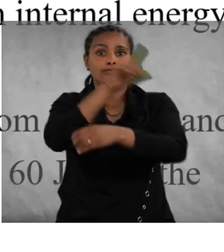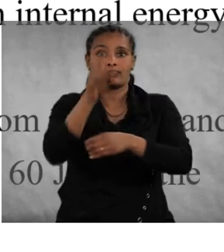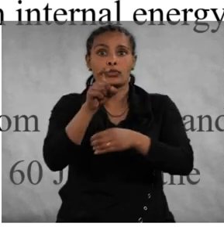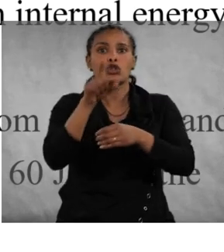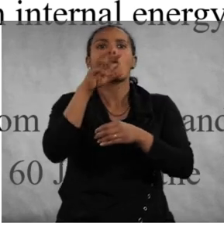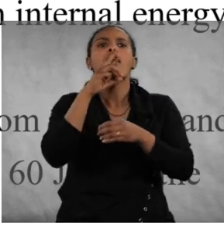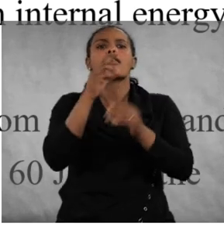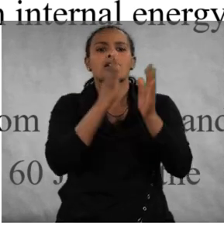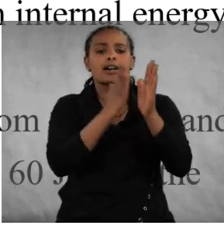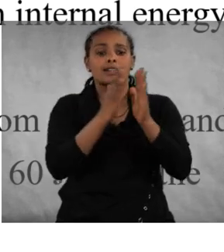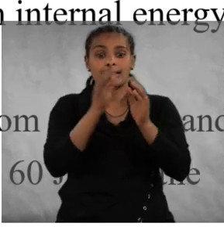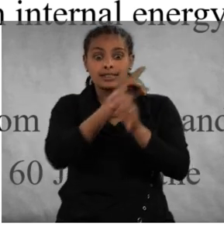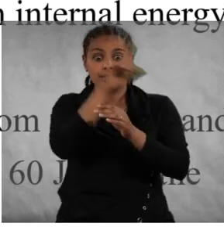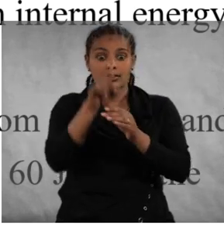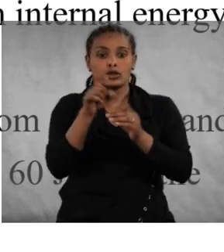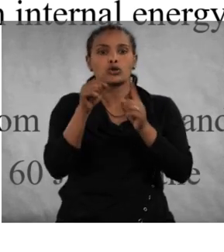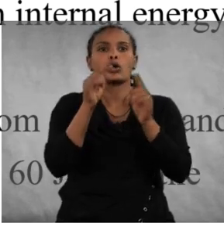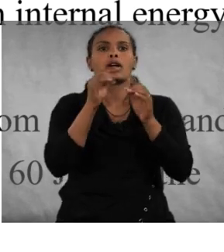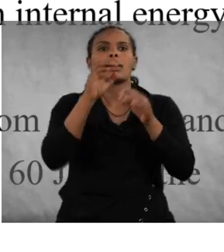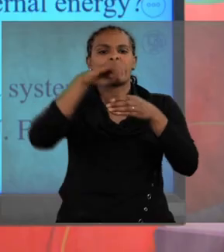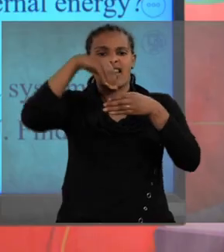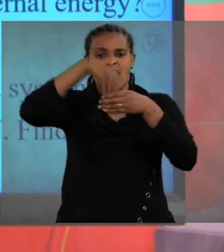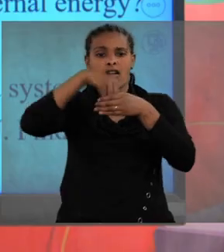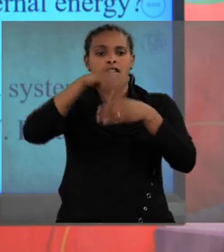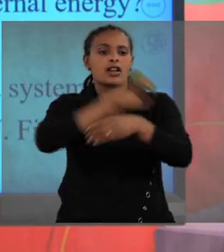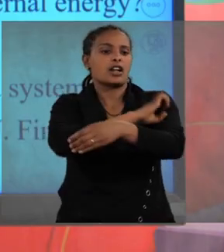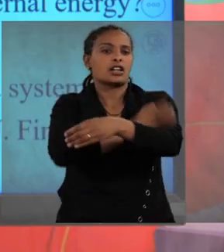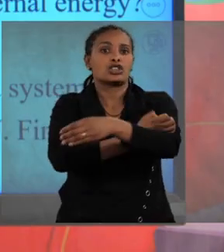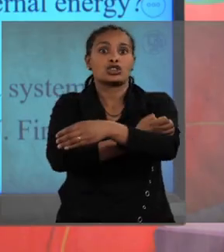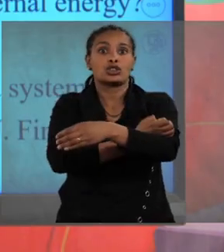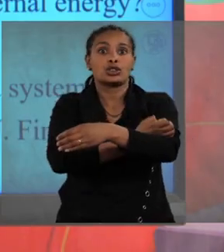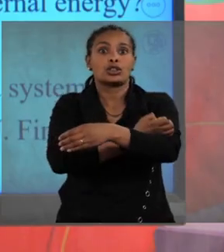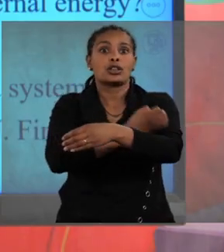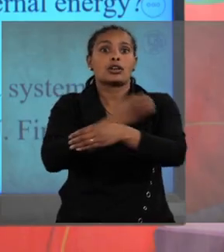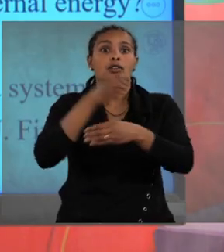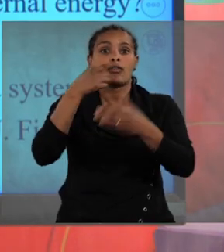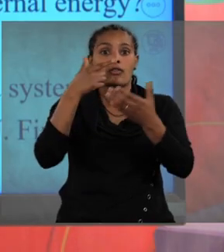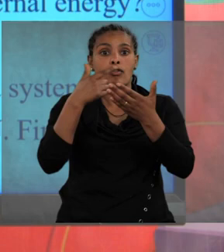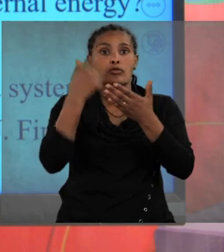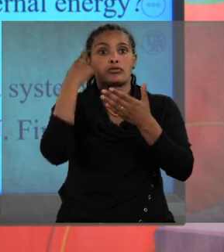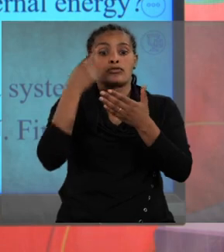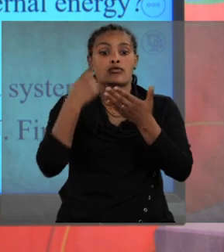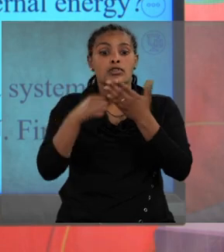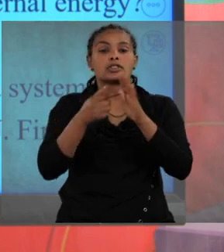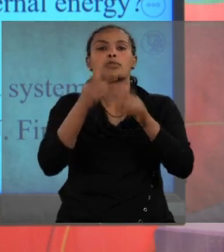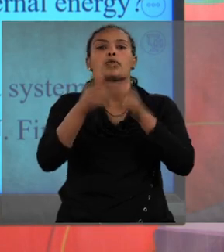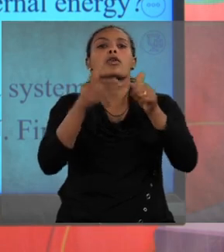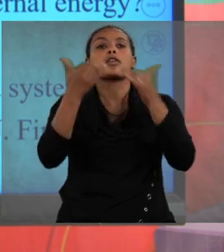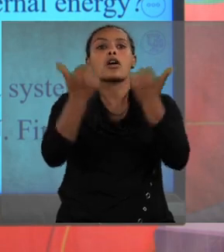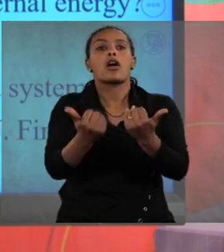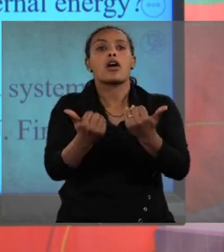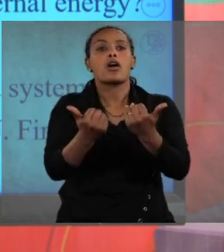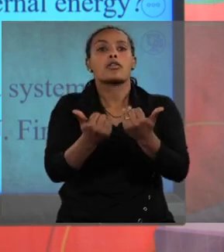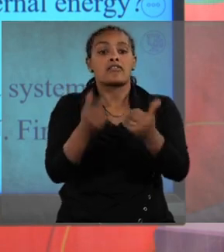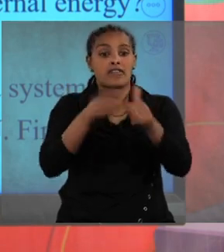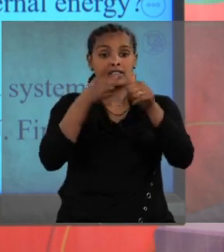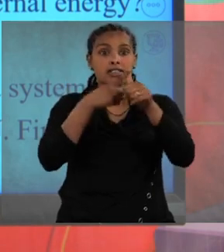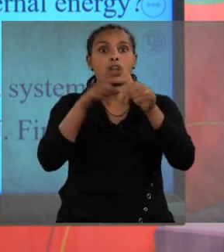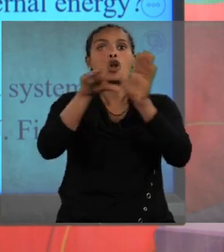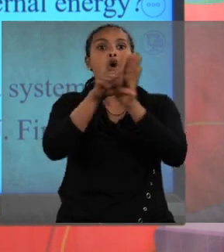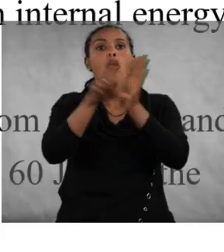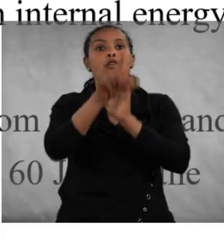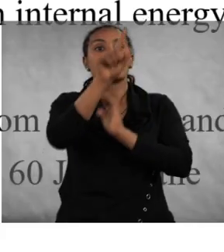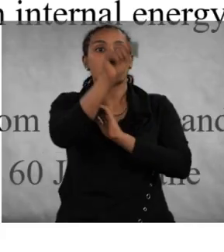You are asked to calculate internal energy for this process. Now, from the first law